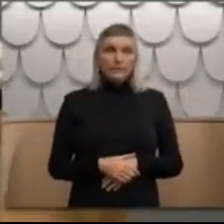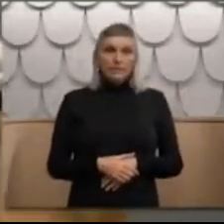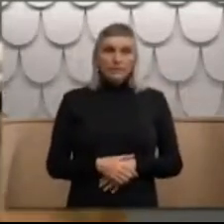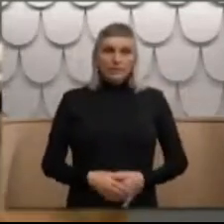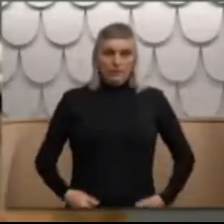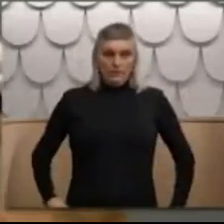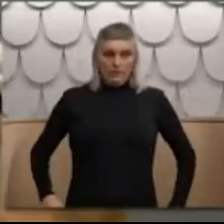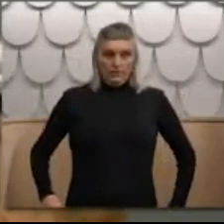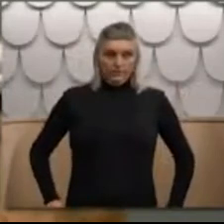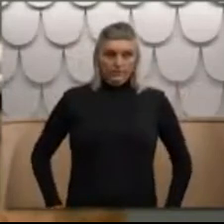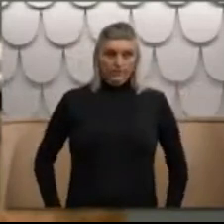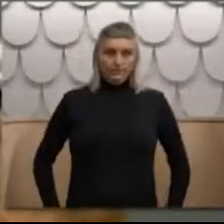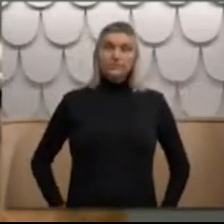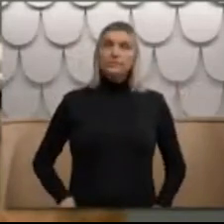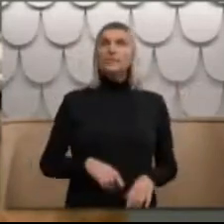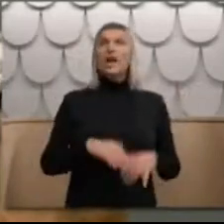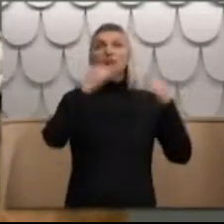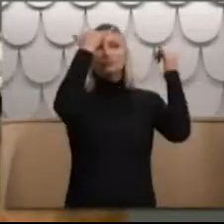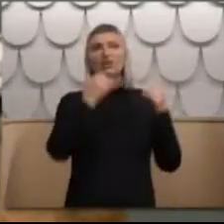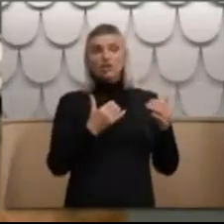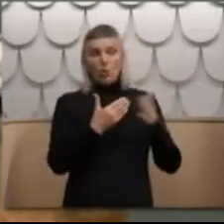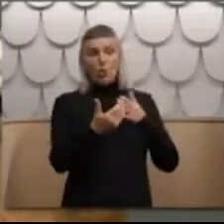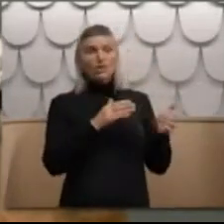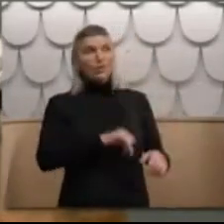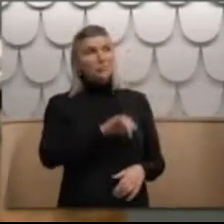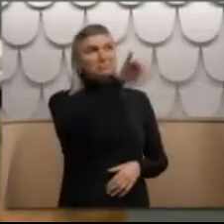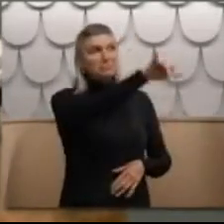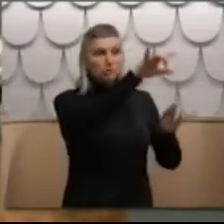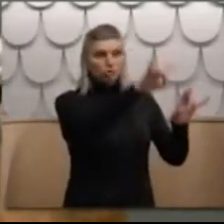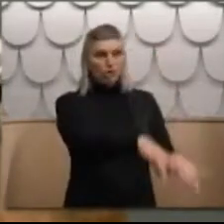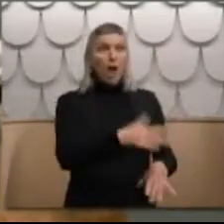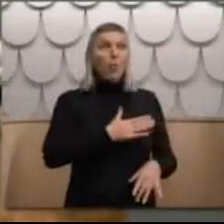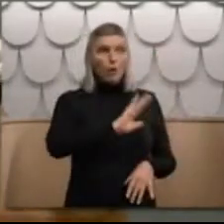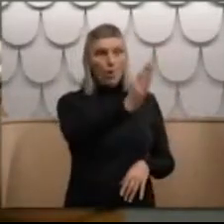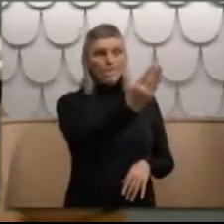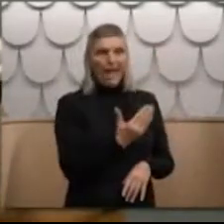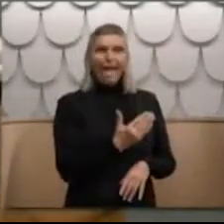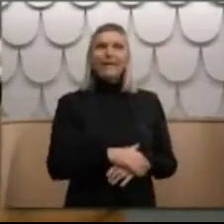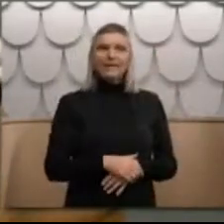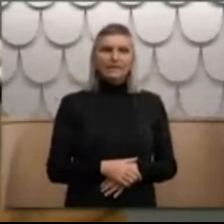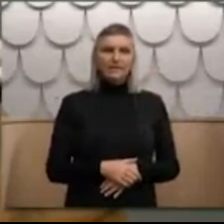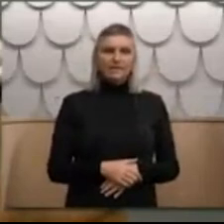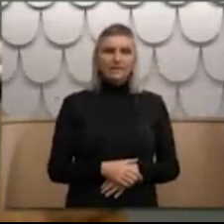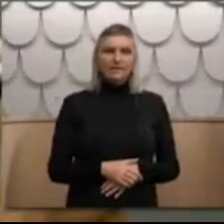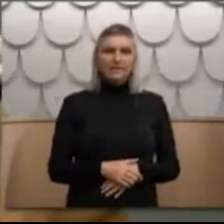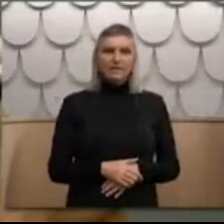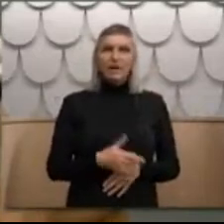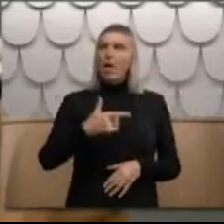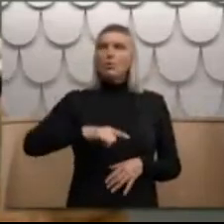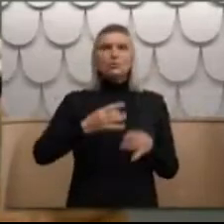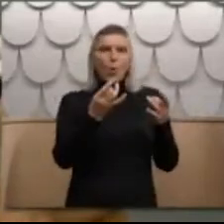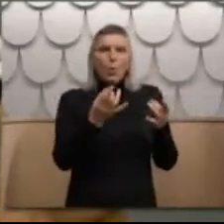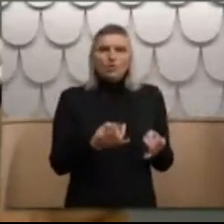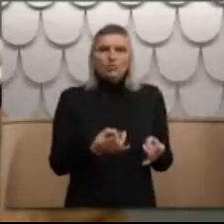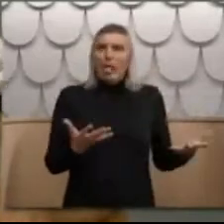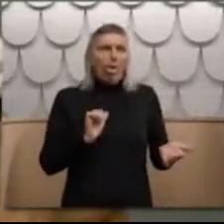go to Australia, and I wanted my daughter back, but because I wasn't ready for what was happening, so I didn't